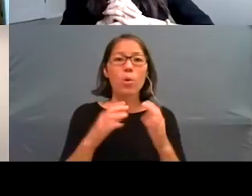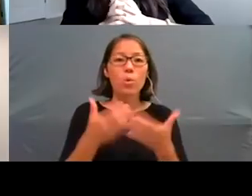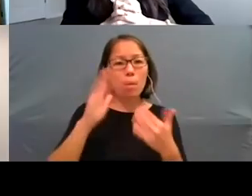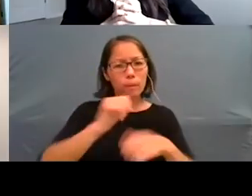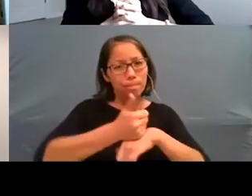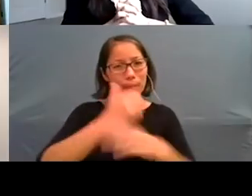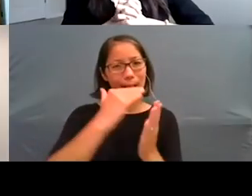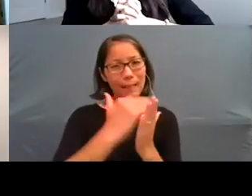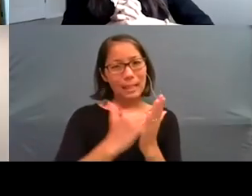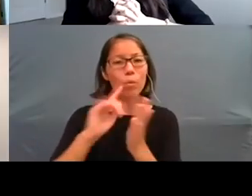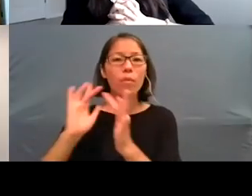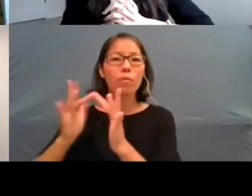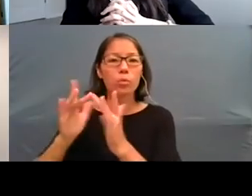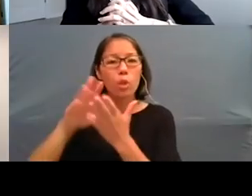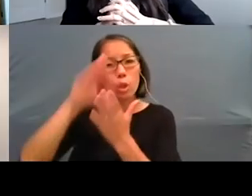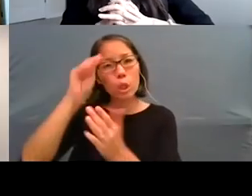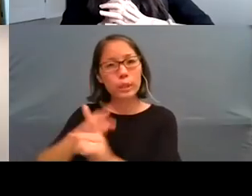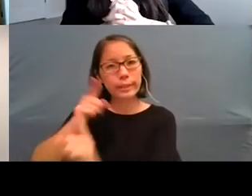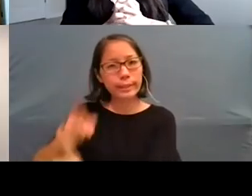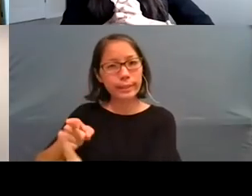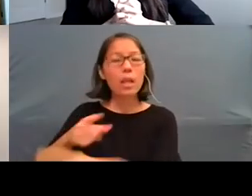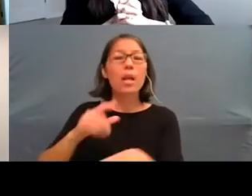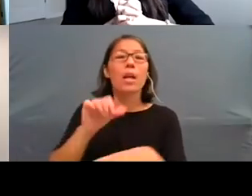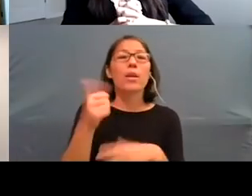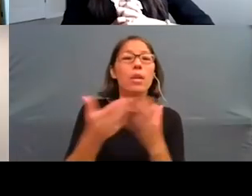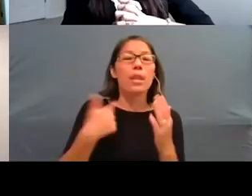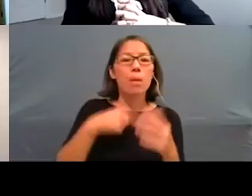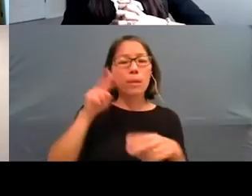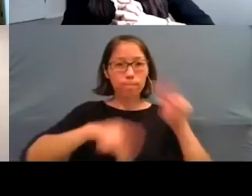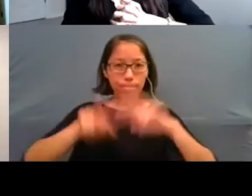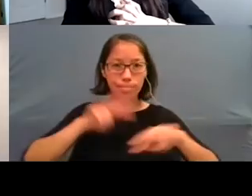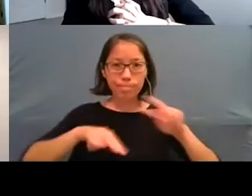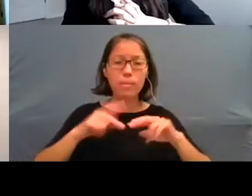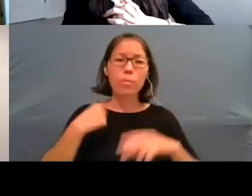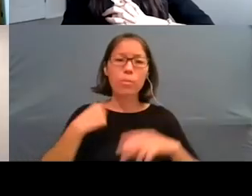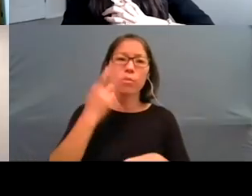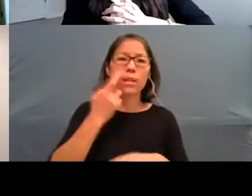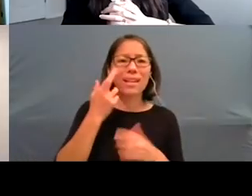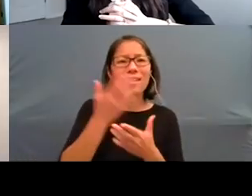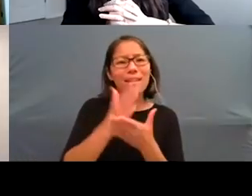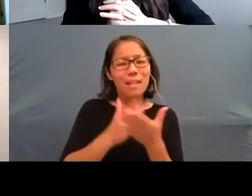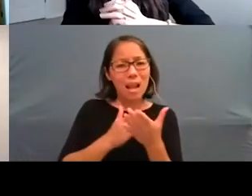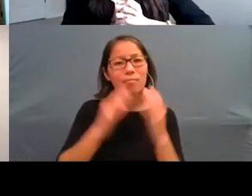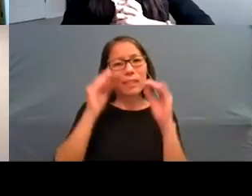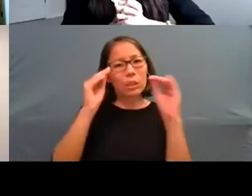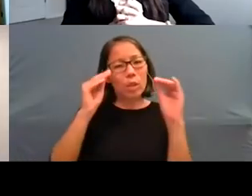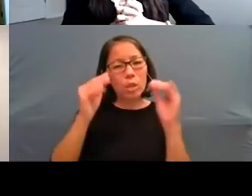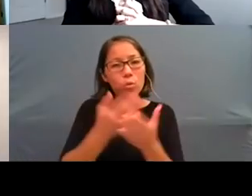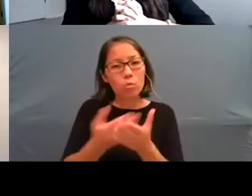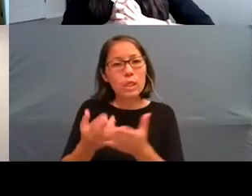virtual learners. Another thing that we are exploring is we realize that there are some instructional resources, especially in the